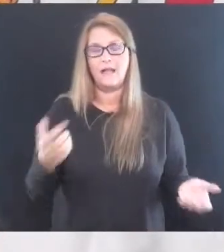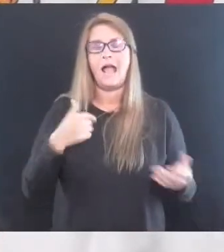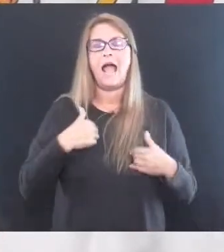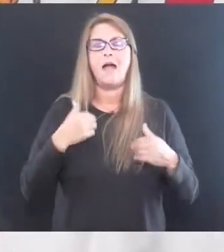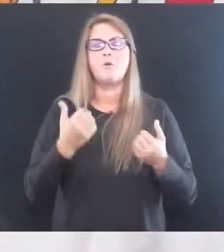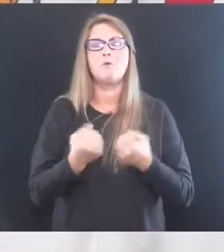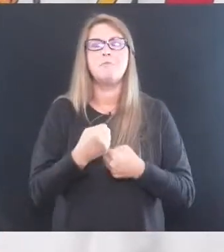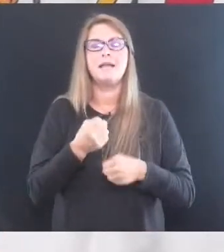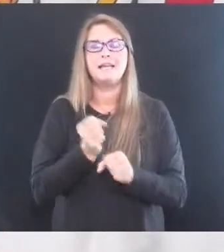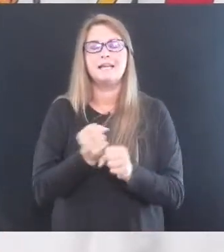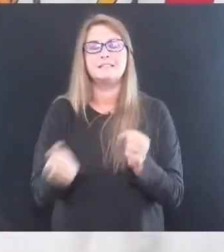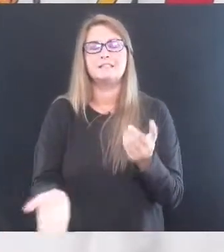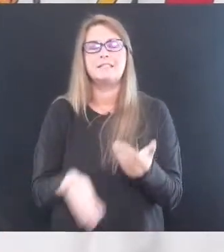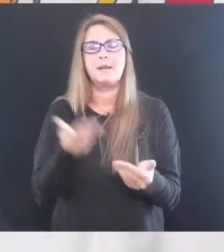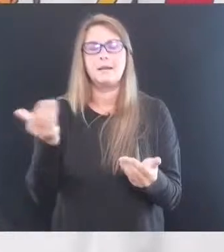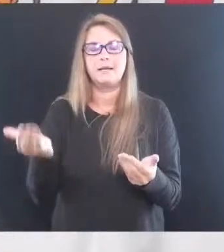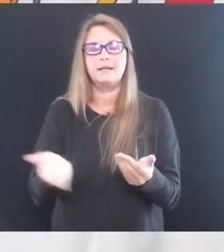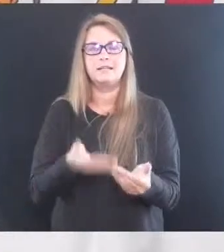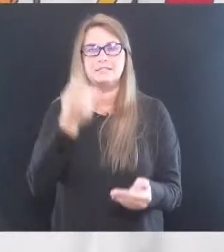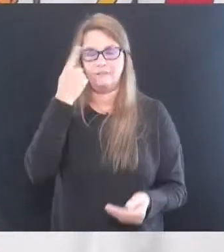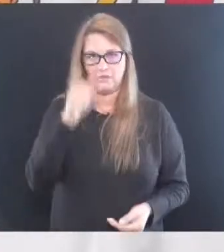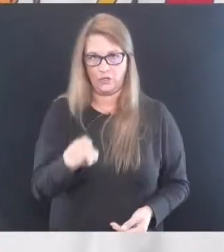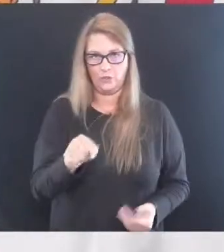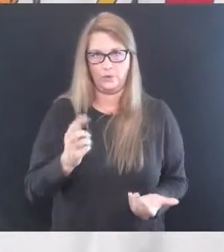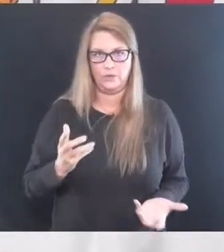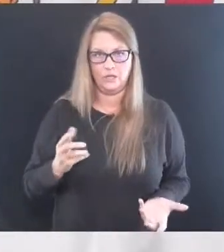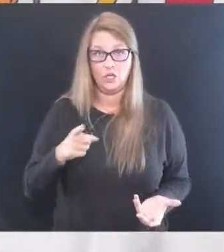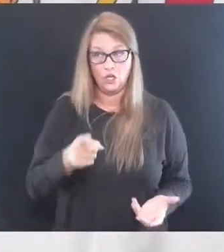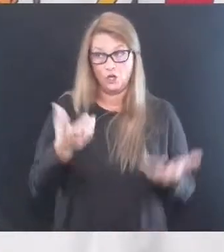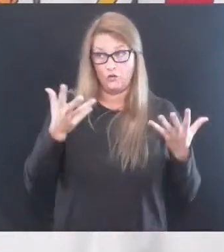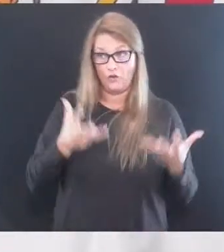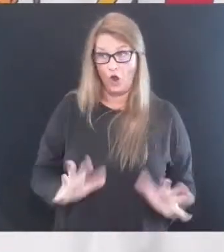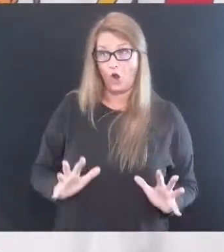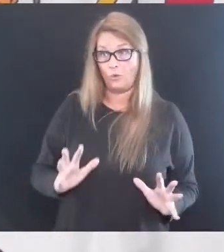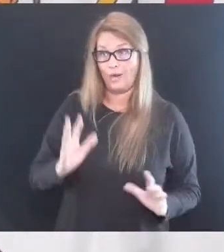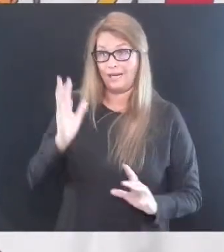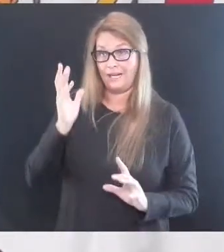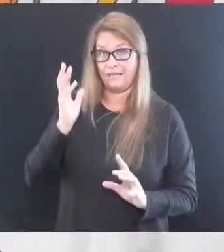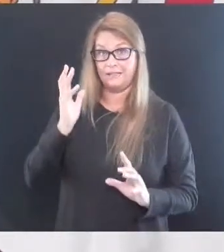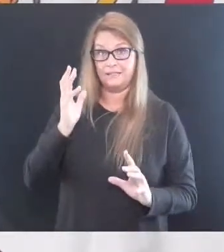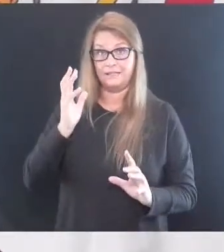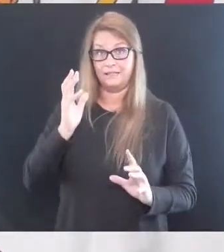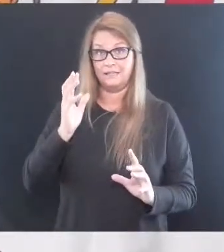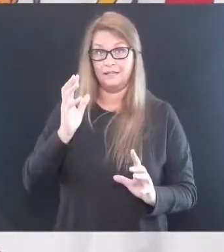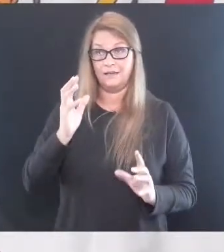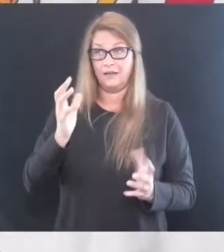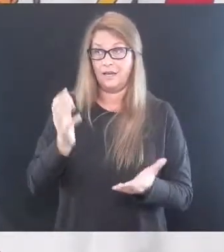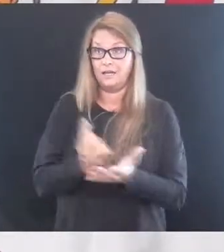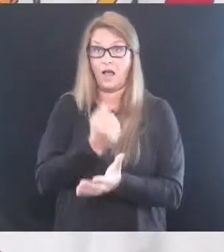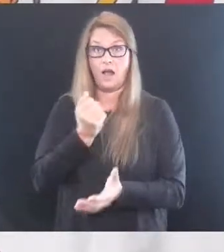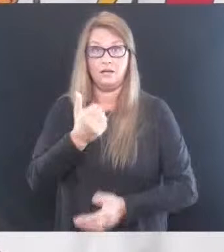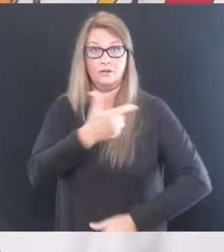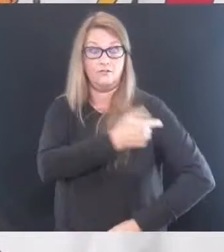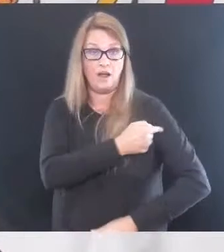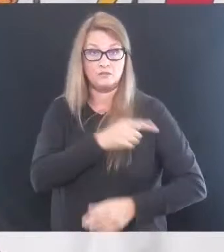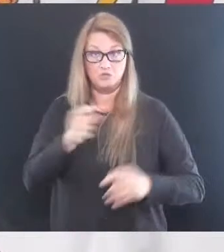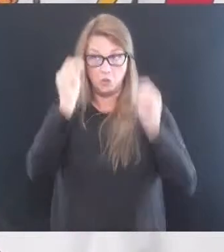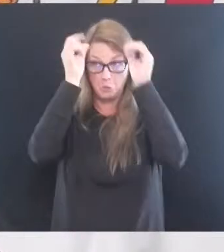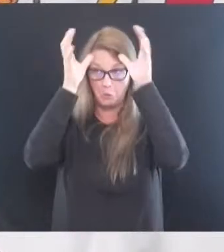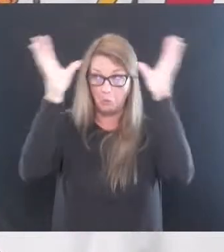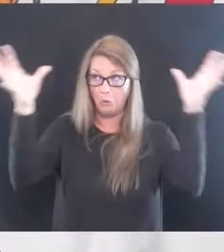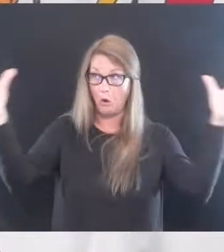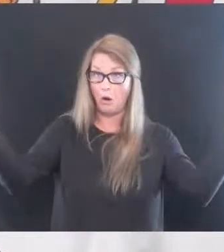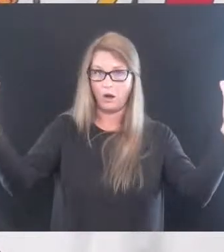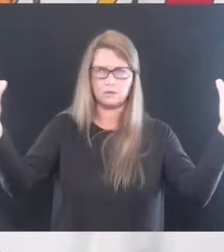so simple, is if you have gotten your vaccines and you've not grown antlers from the very